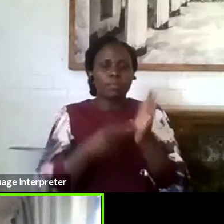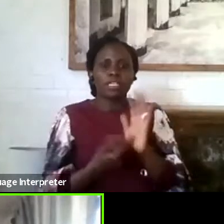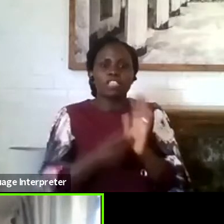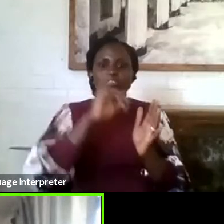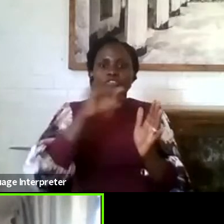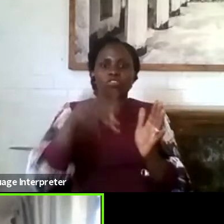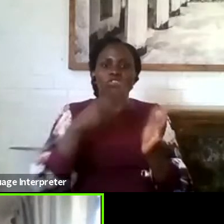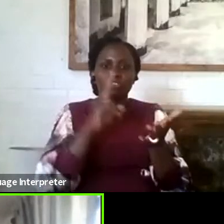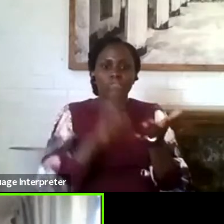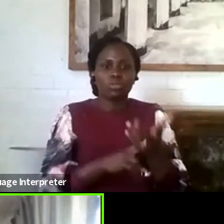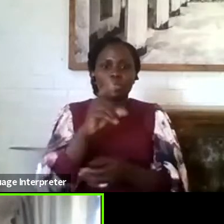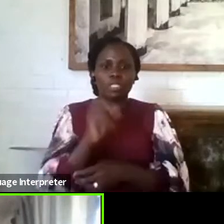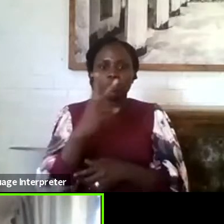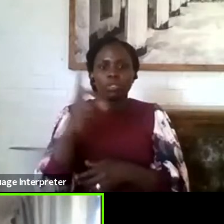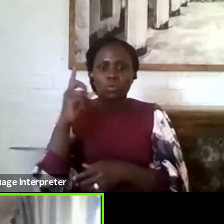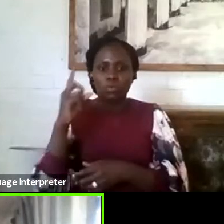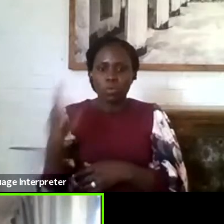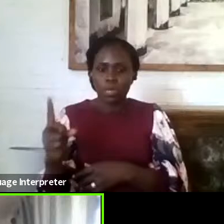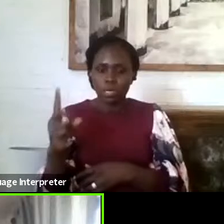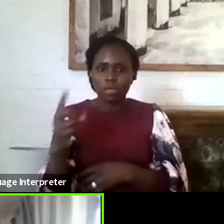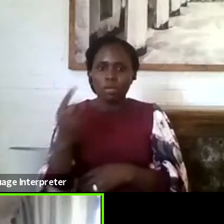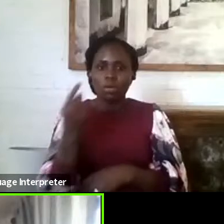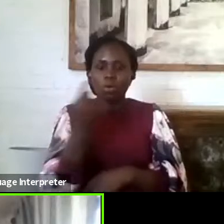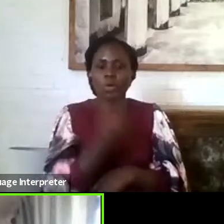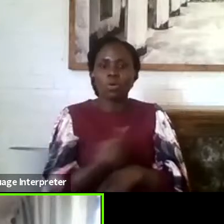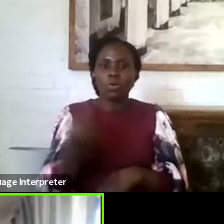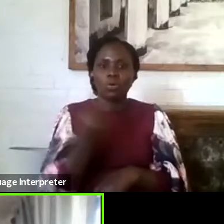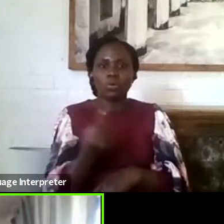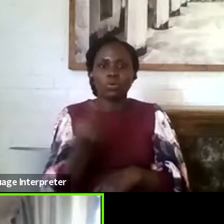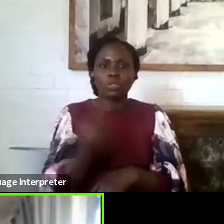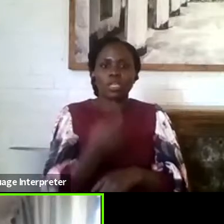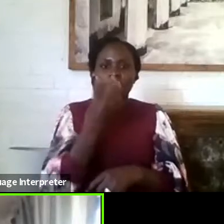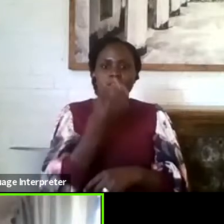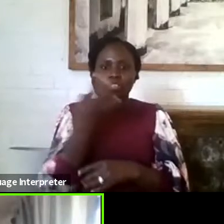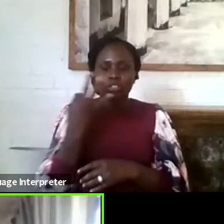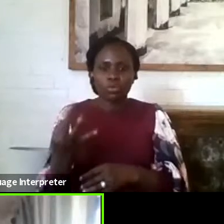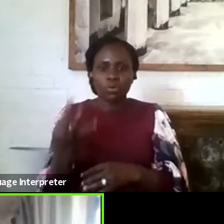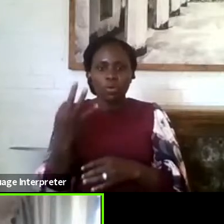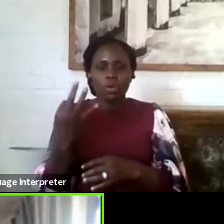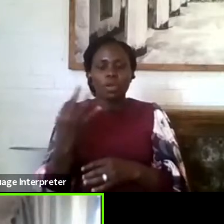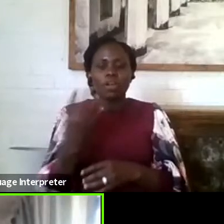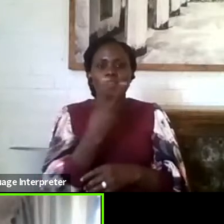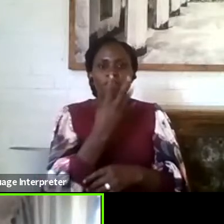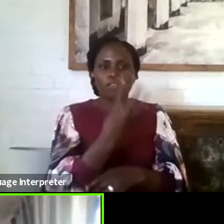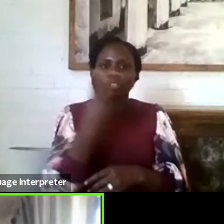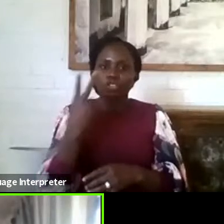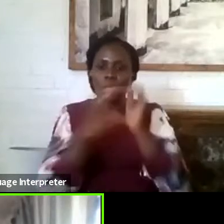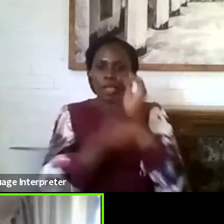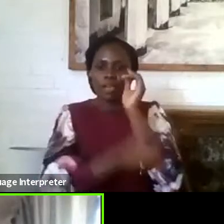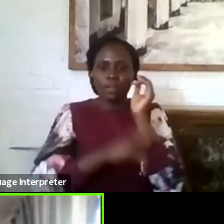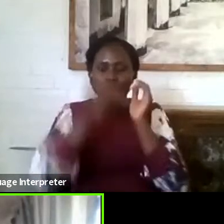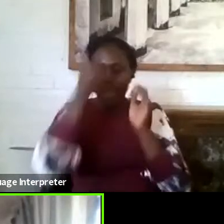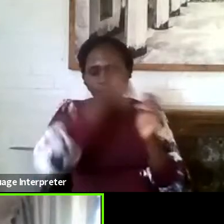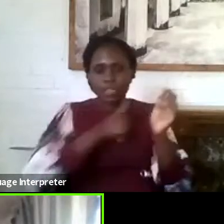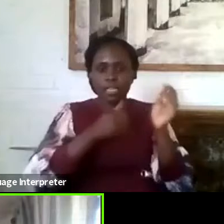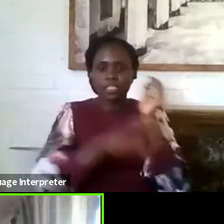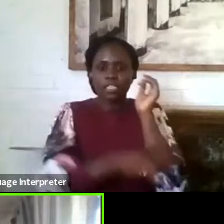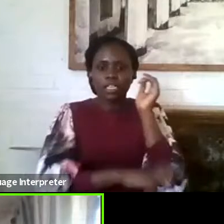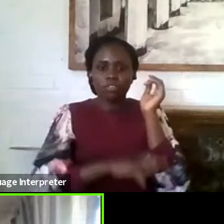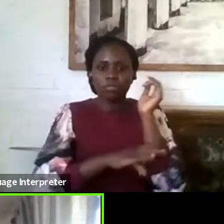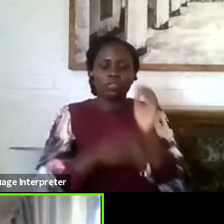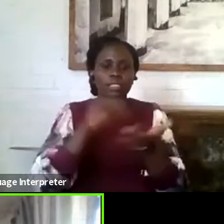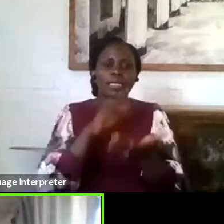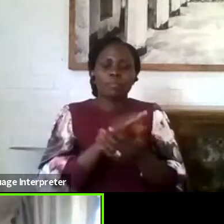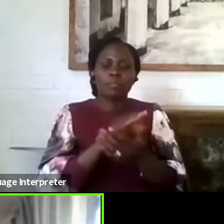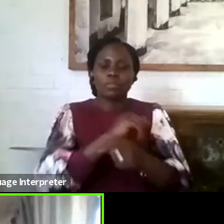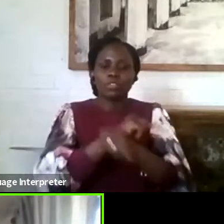2021, only 32 African countries had fully enacted dedicated data protection legislations,